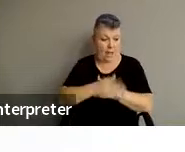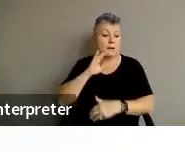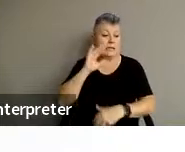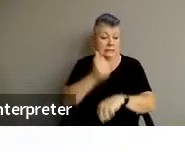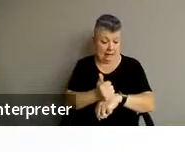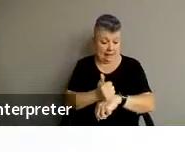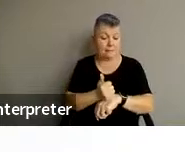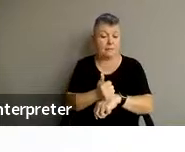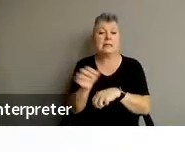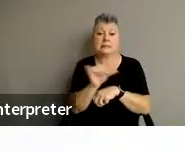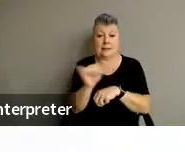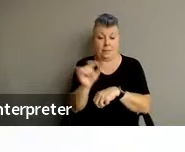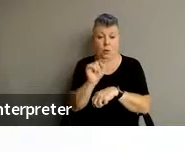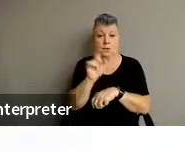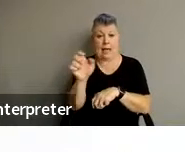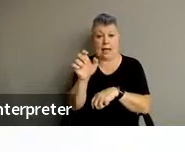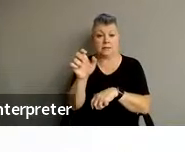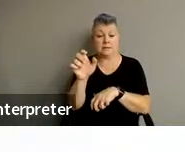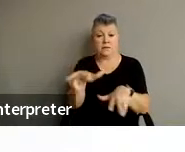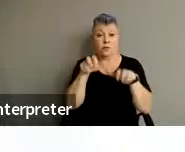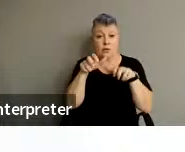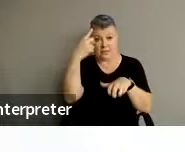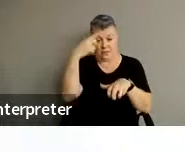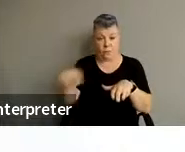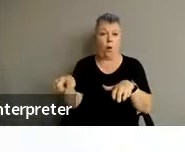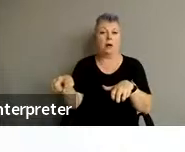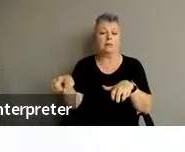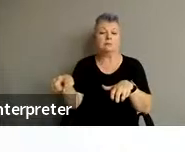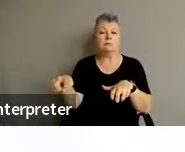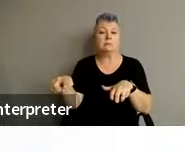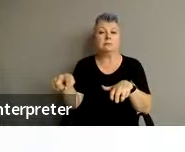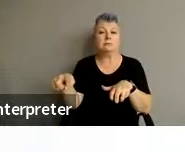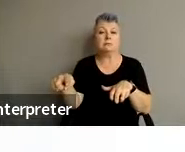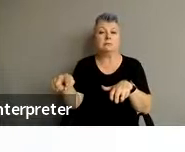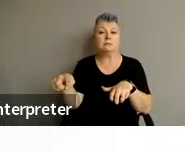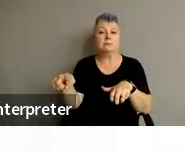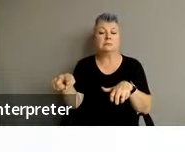is the senior property tax freeze.